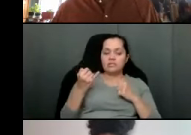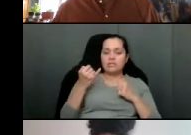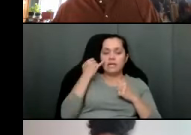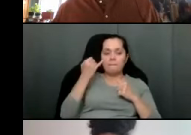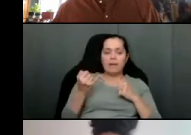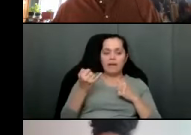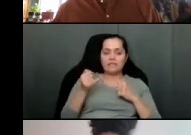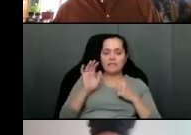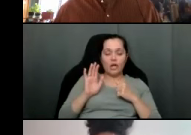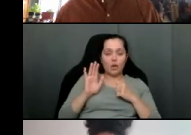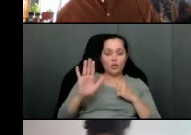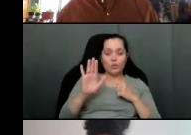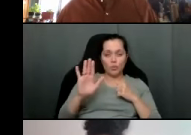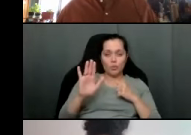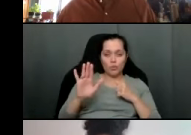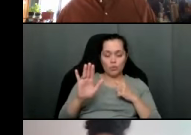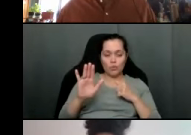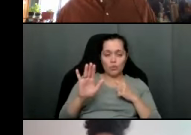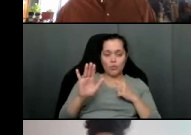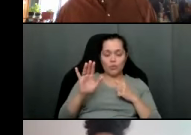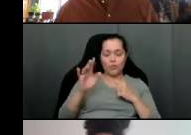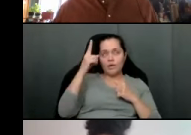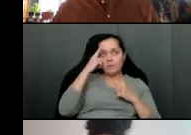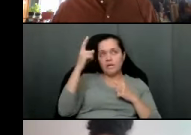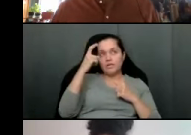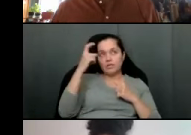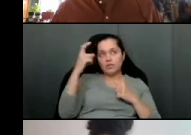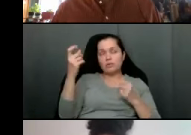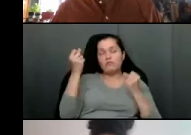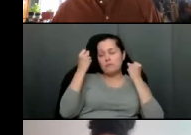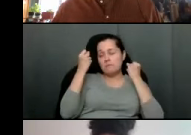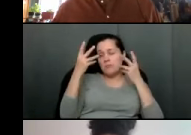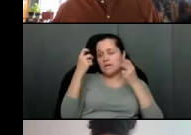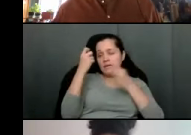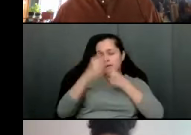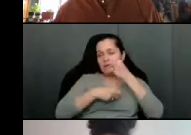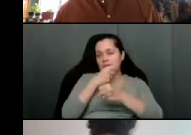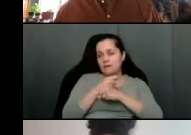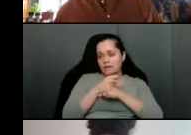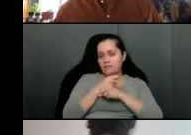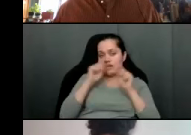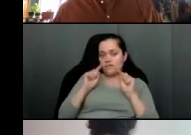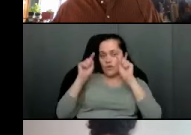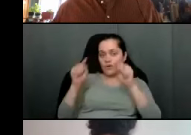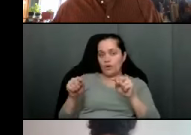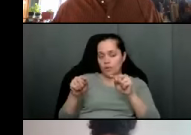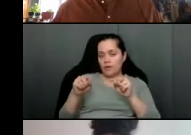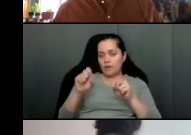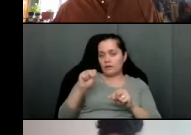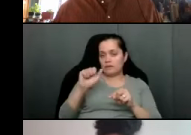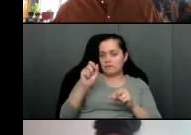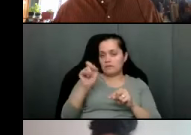let's imagine that you had been dreaming for many years of going on safari